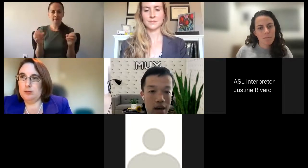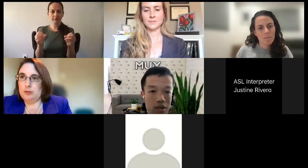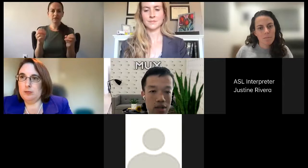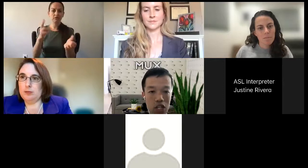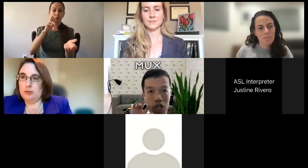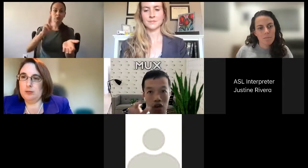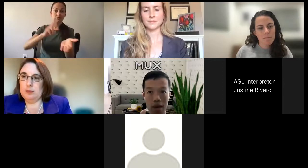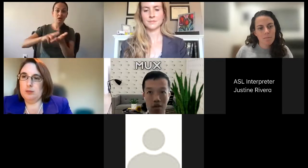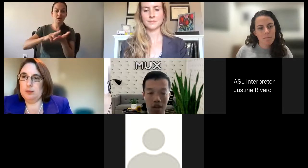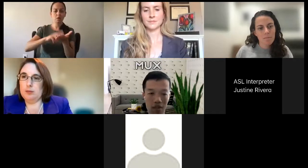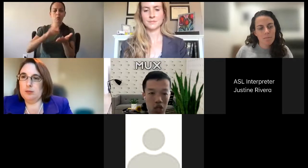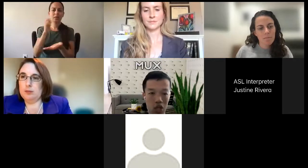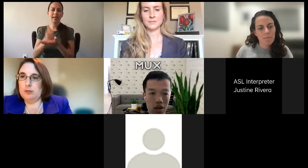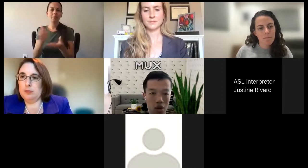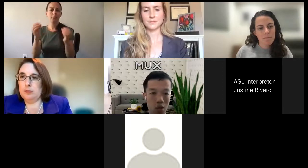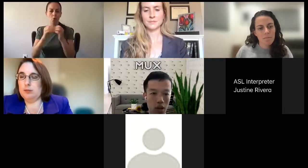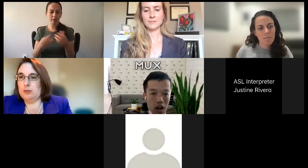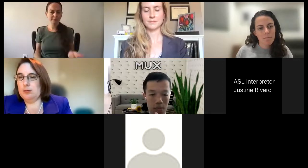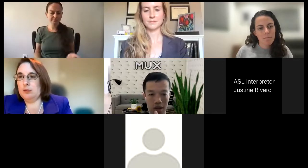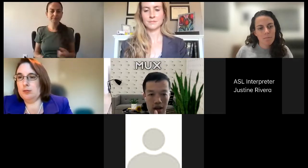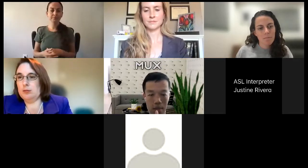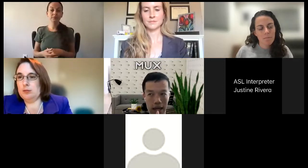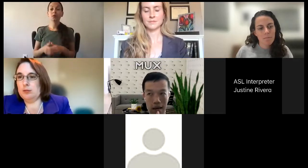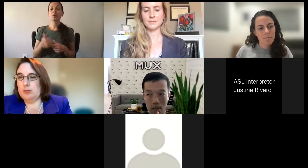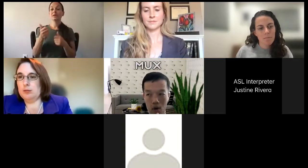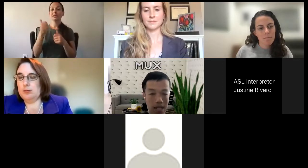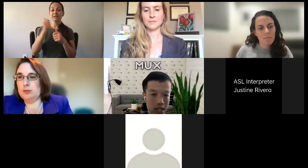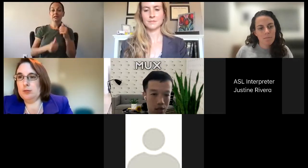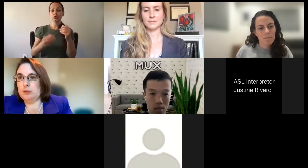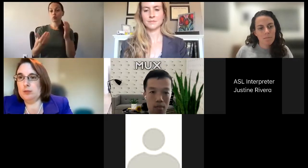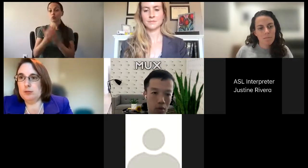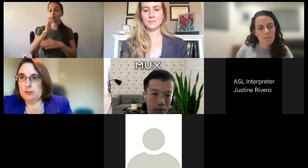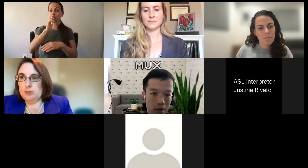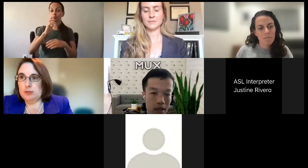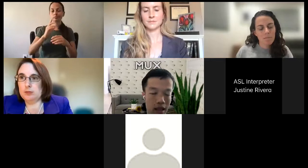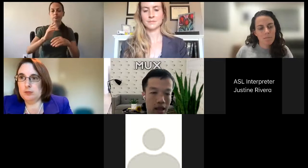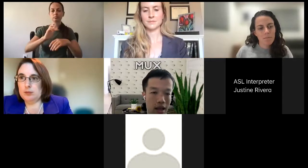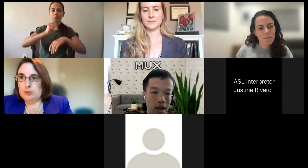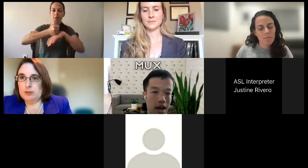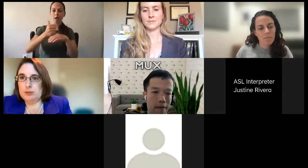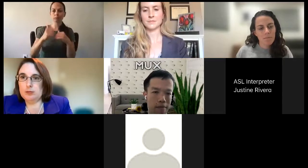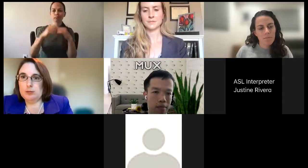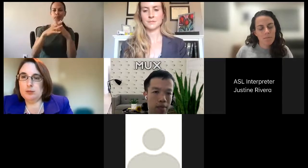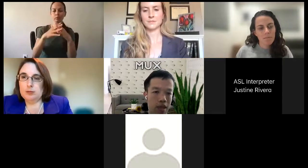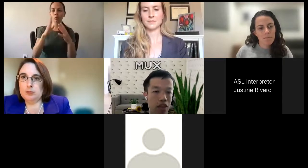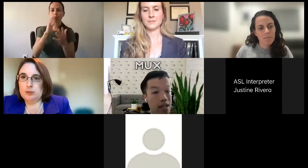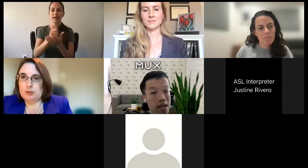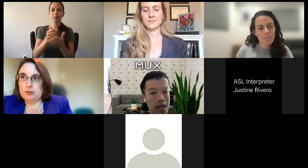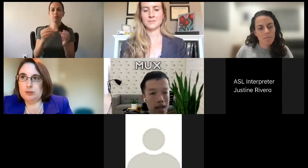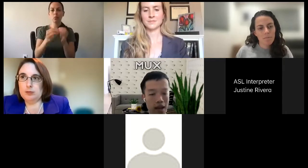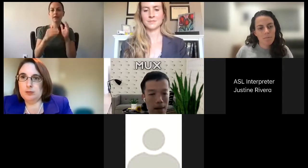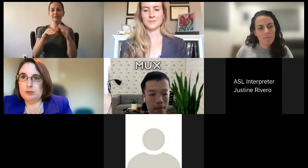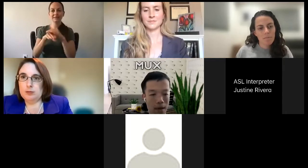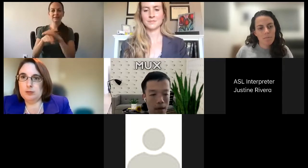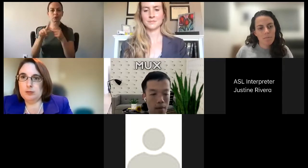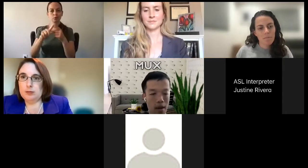things. So each incremental innovation really helps make it more accessible to more and more people.